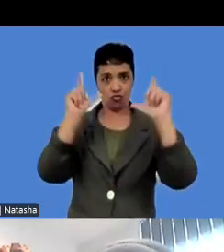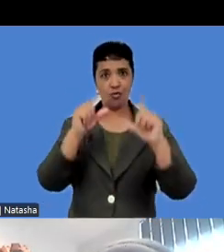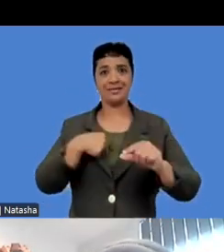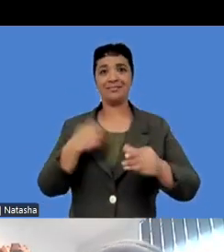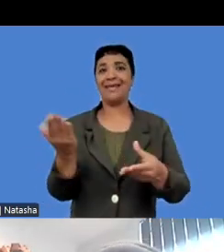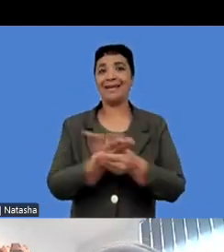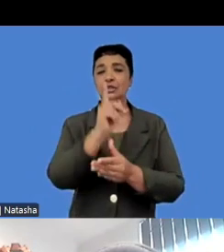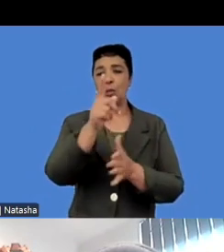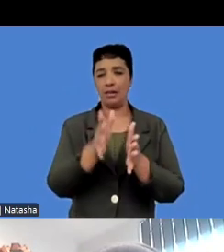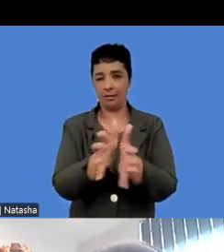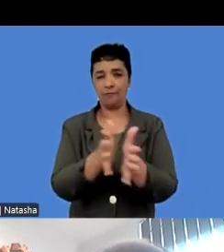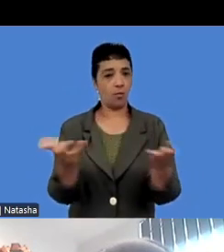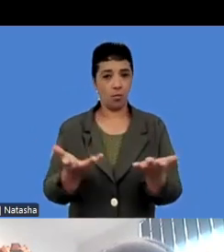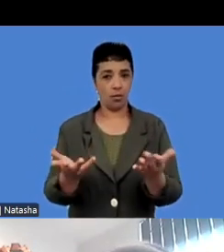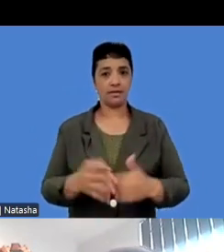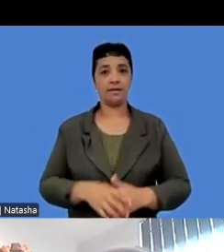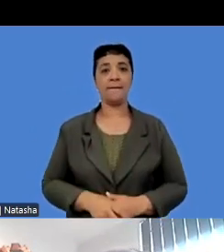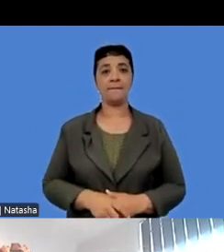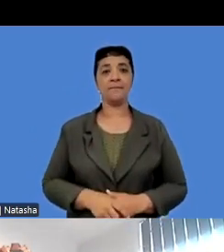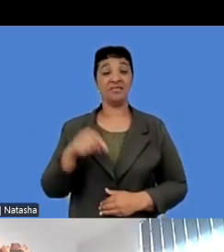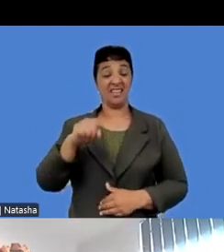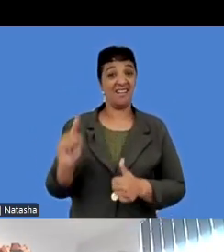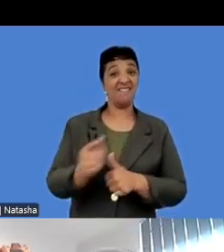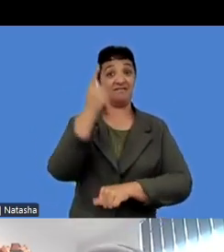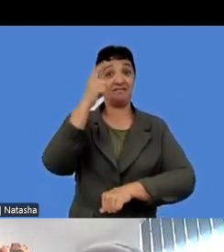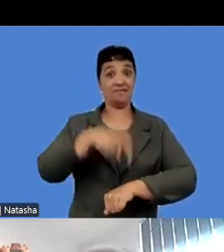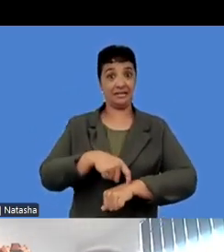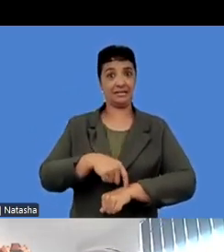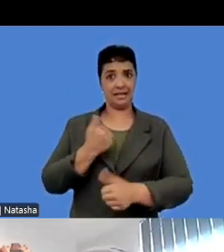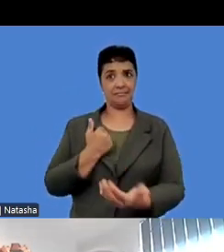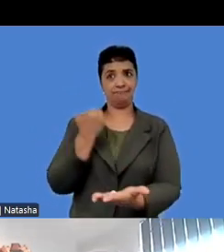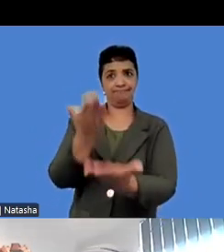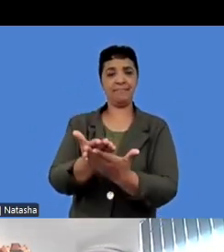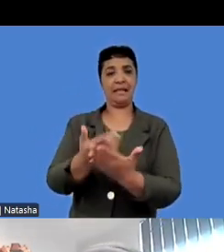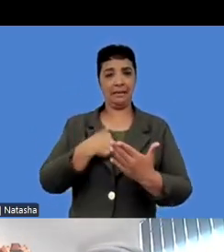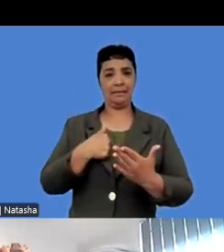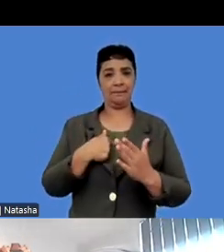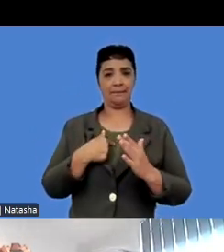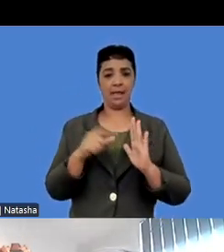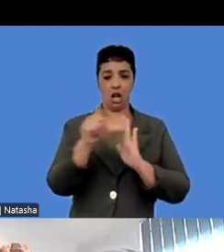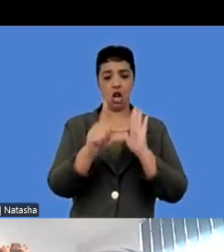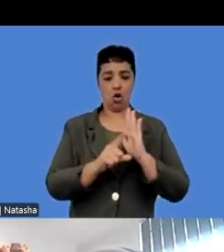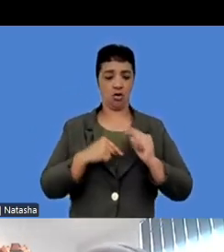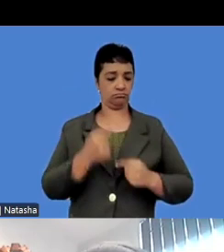to discuss today is that it was the first case that I actually substantively dealt with when I started